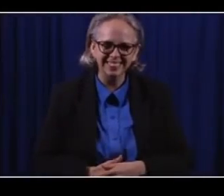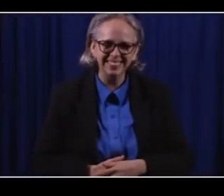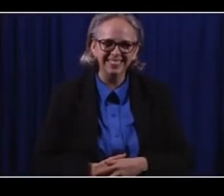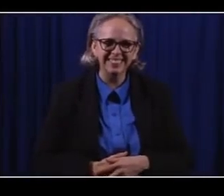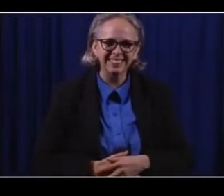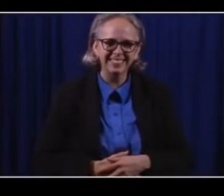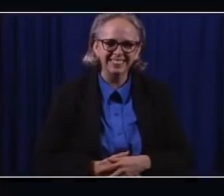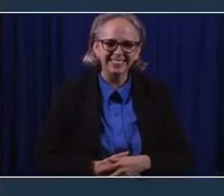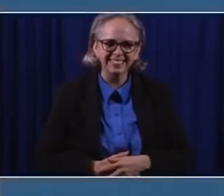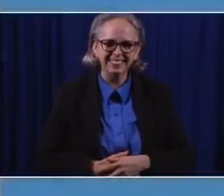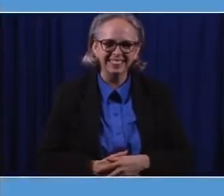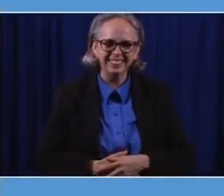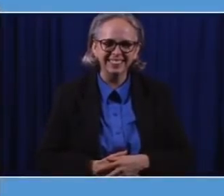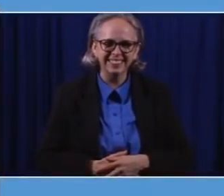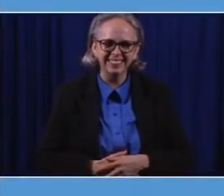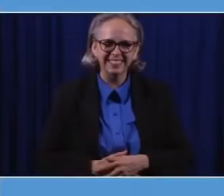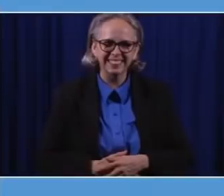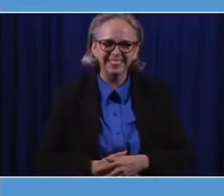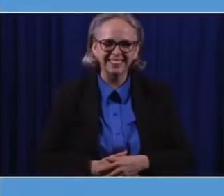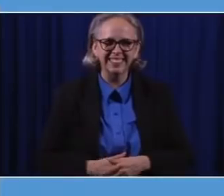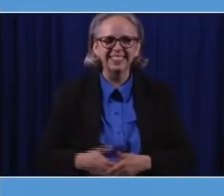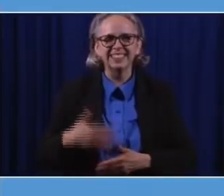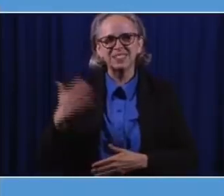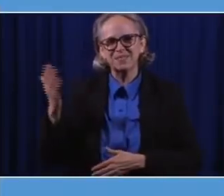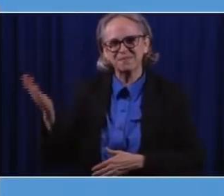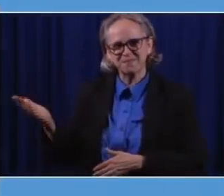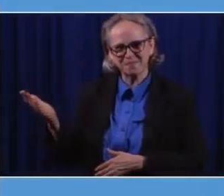We have a little video.